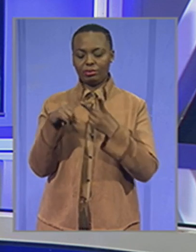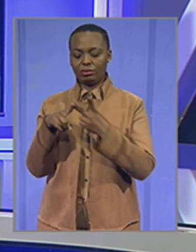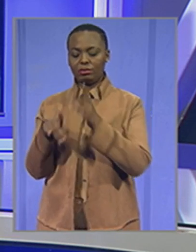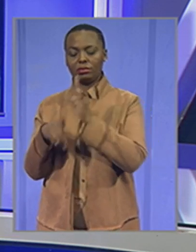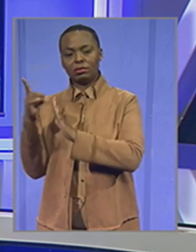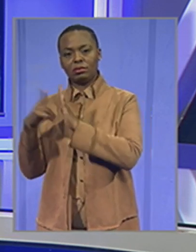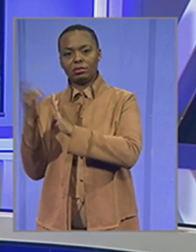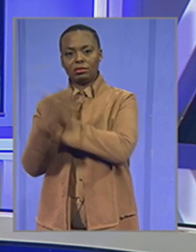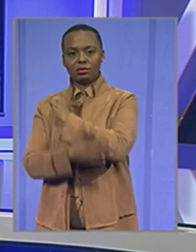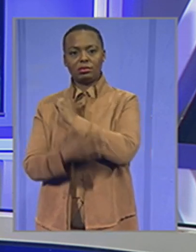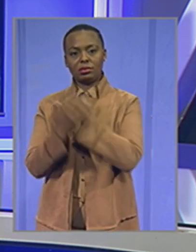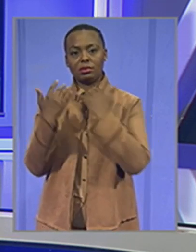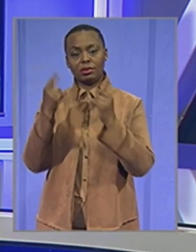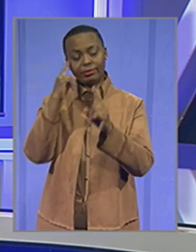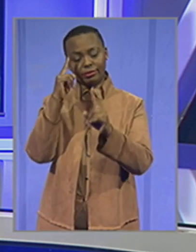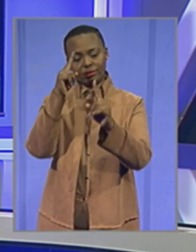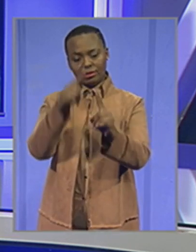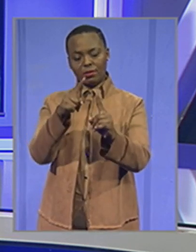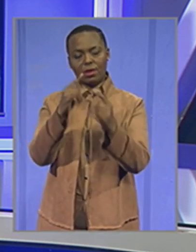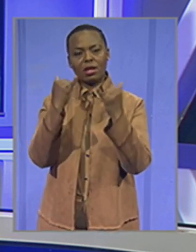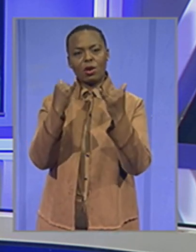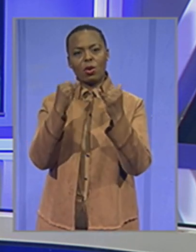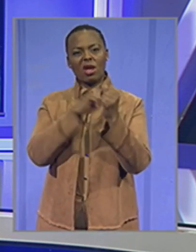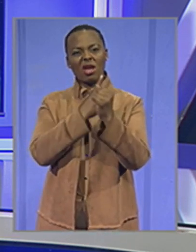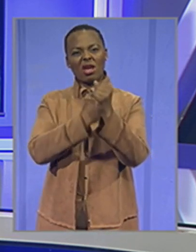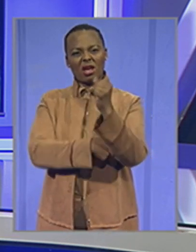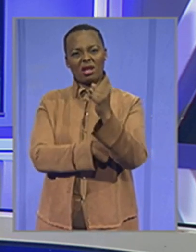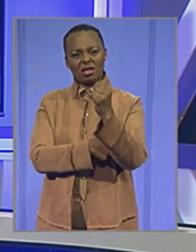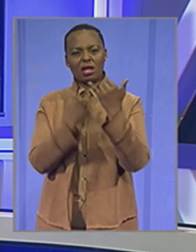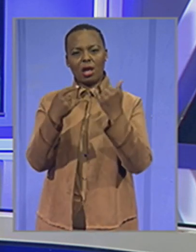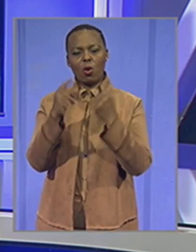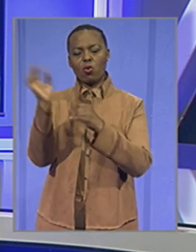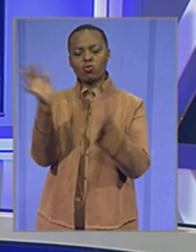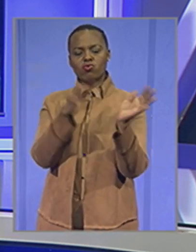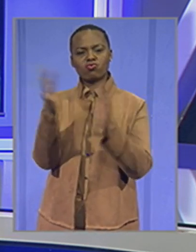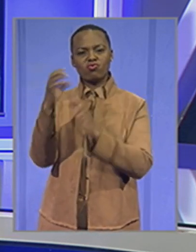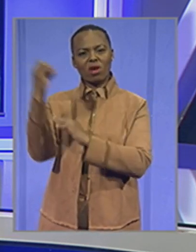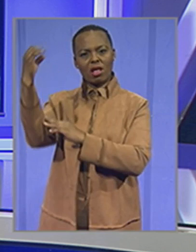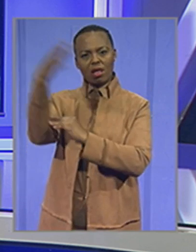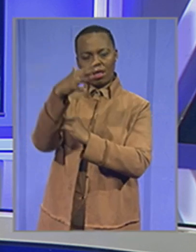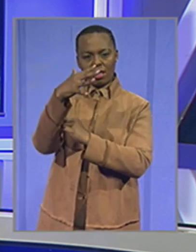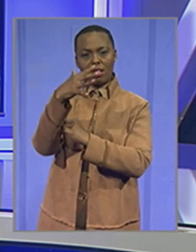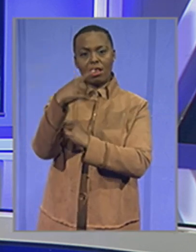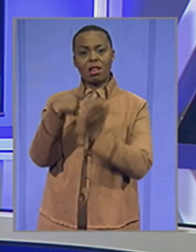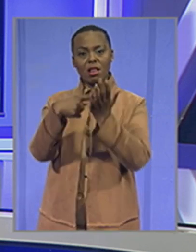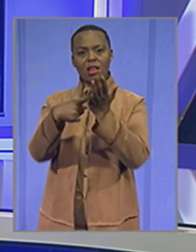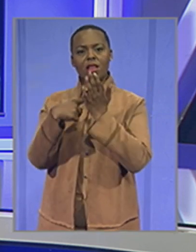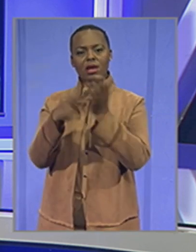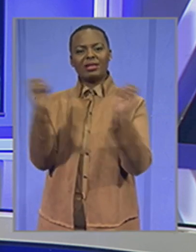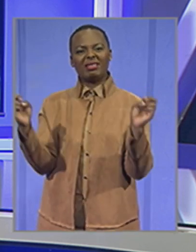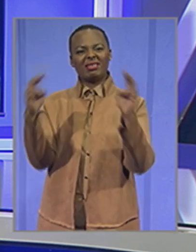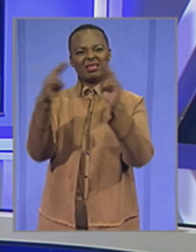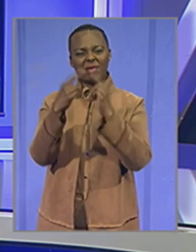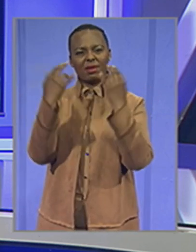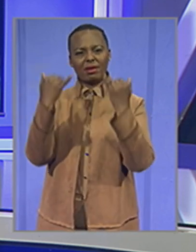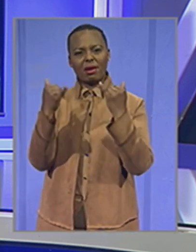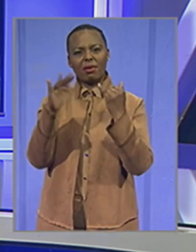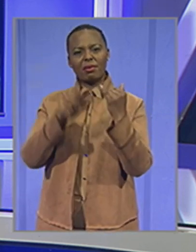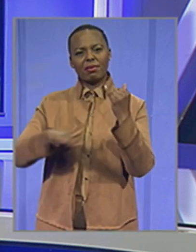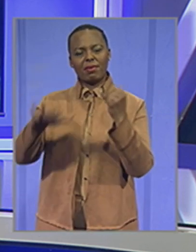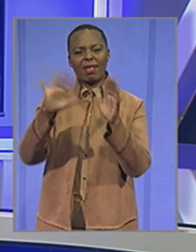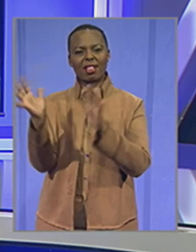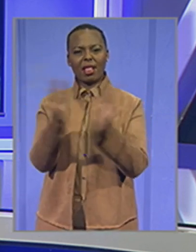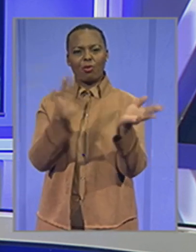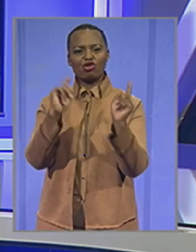tlhaganeditse go fetolela mokgwa wa gajana wa energy go ya go o phepa. O buile se kwa ditherisanong tse di ka ga go fetoga ga gangwe le gape ga